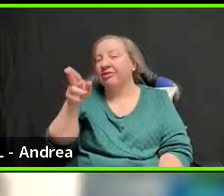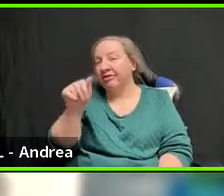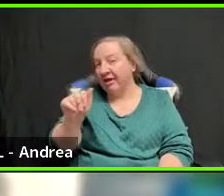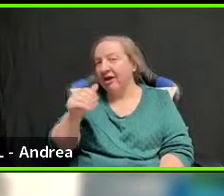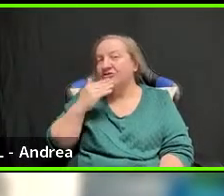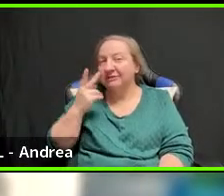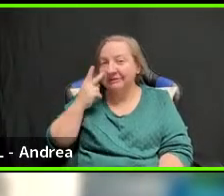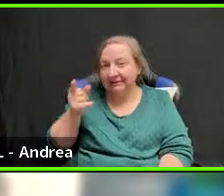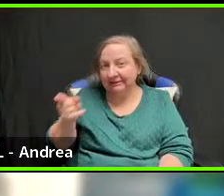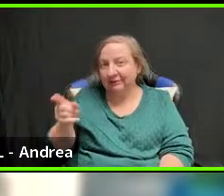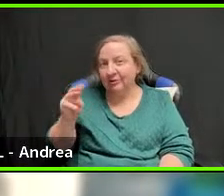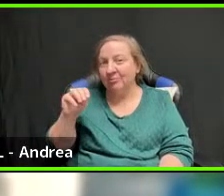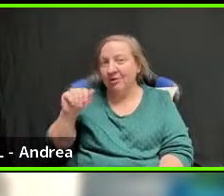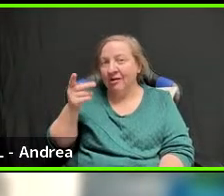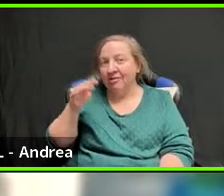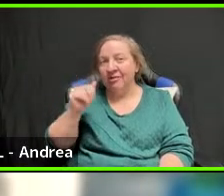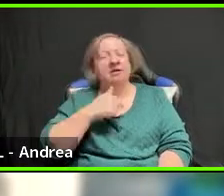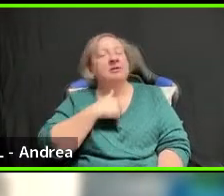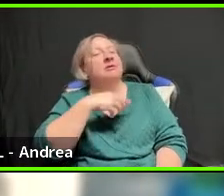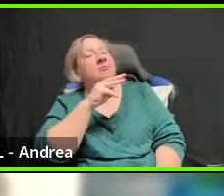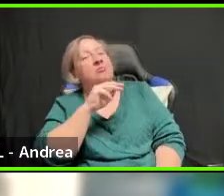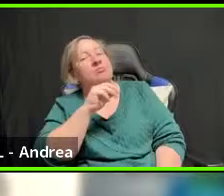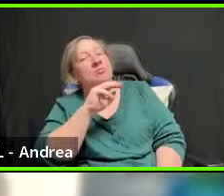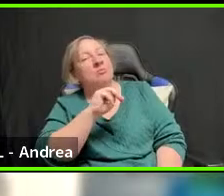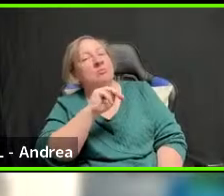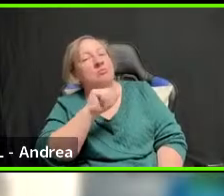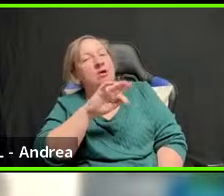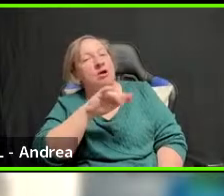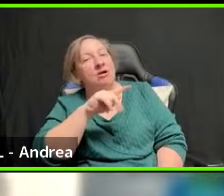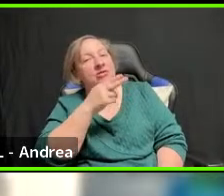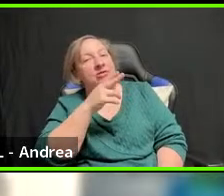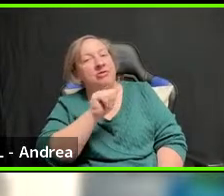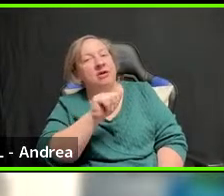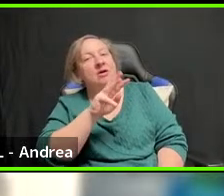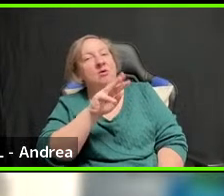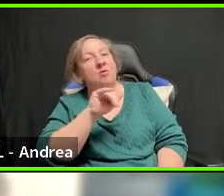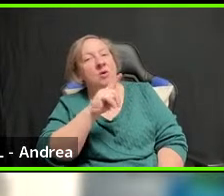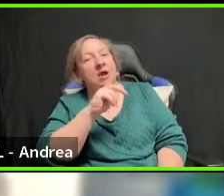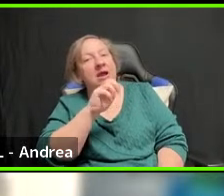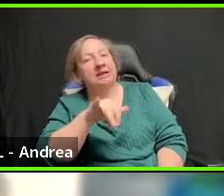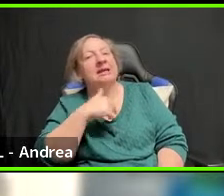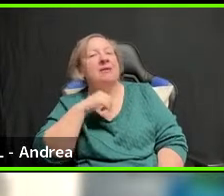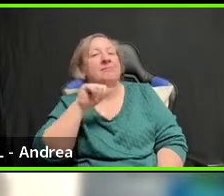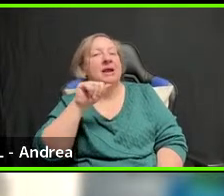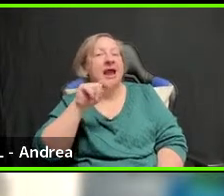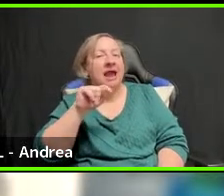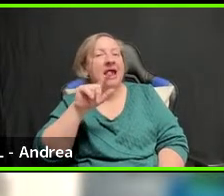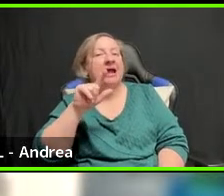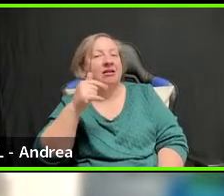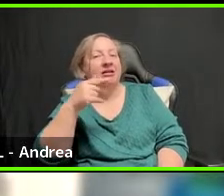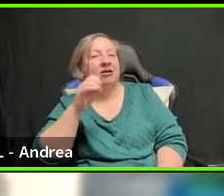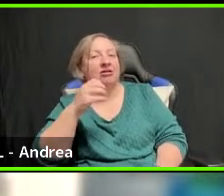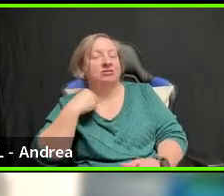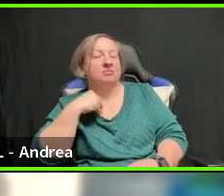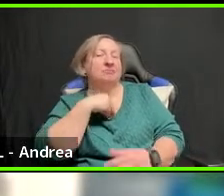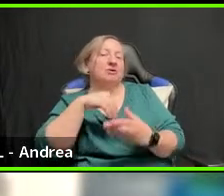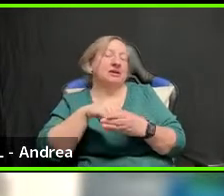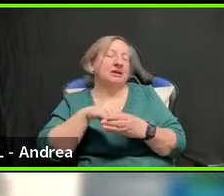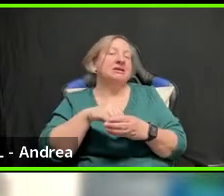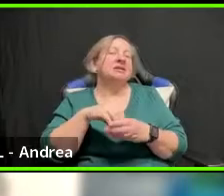Hi, I am Martha Wiley. I'm an at-large member in Washington, in Vancouver, and my focus is on